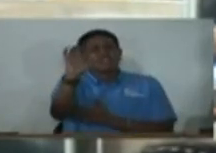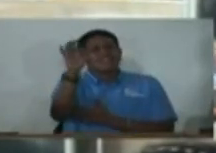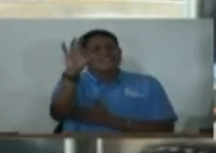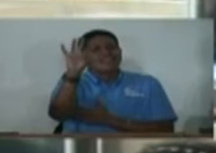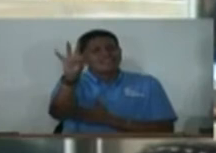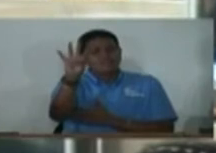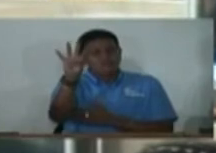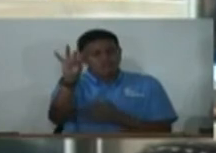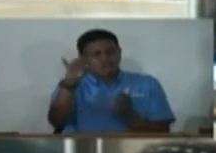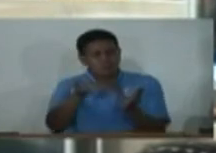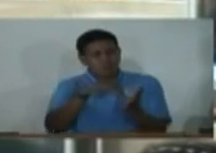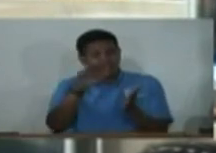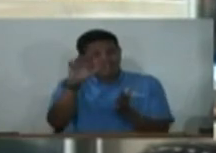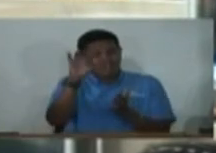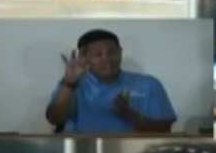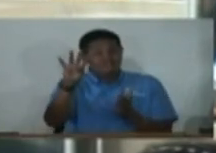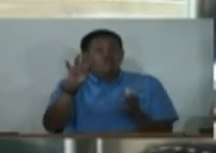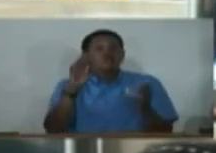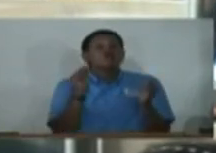48,594, with